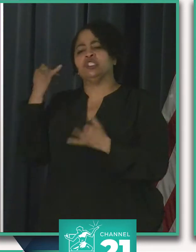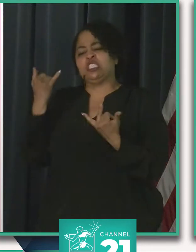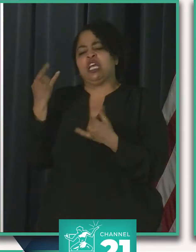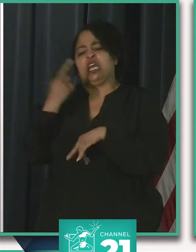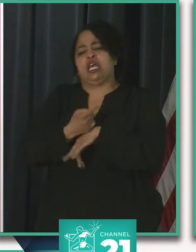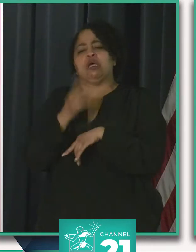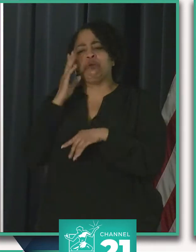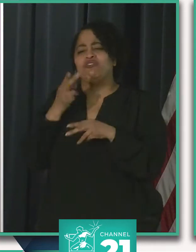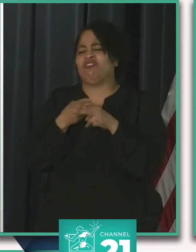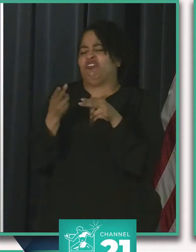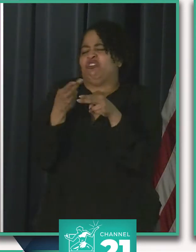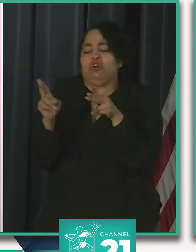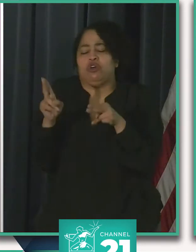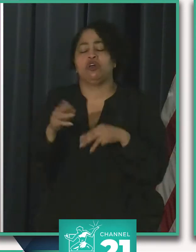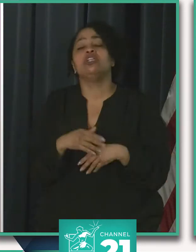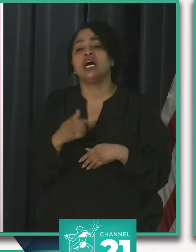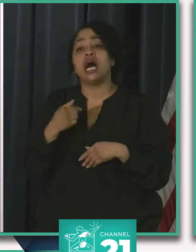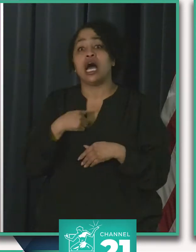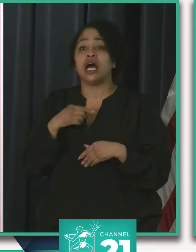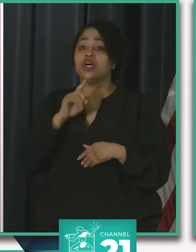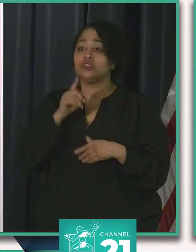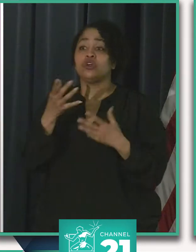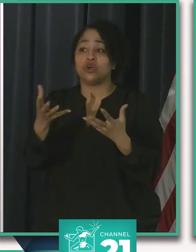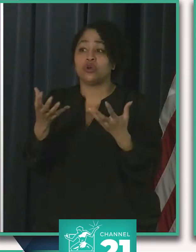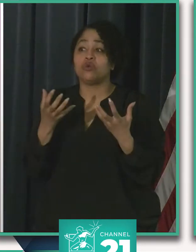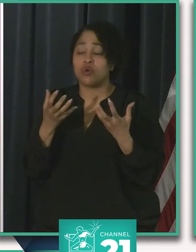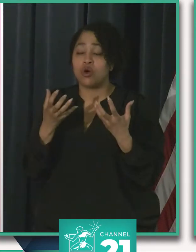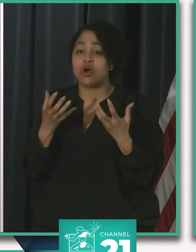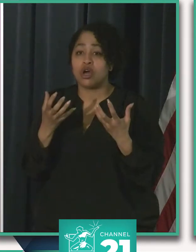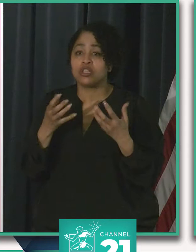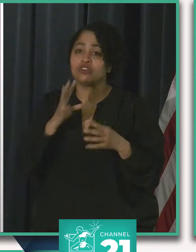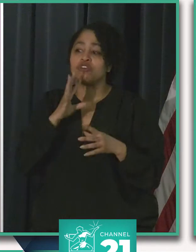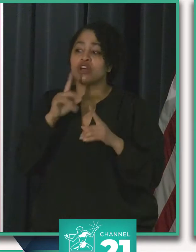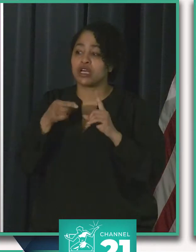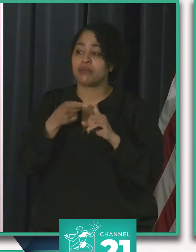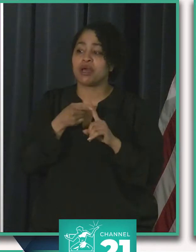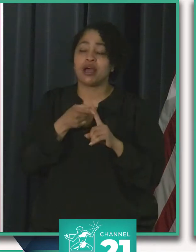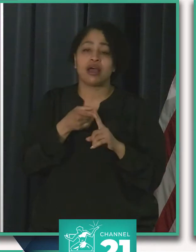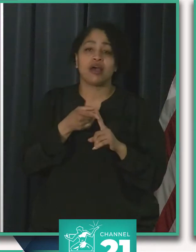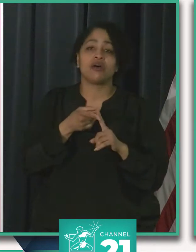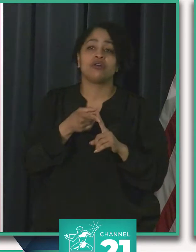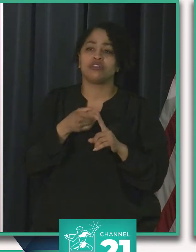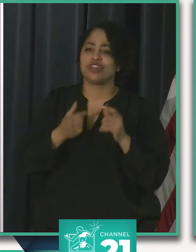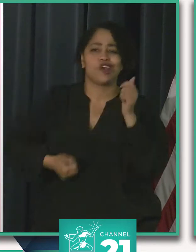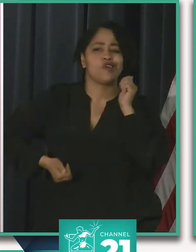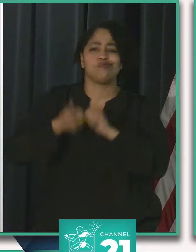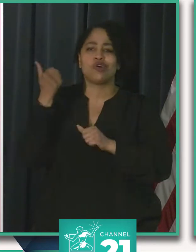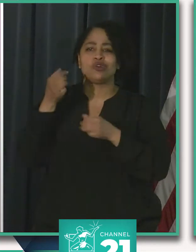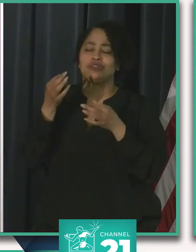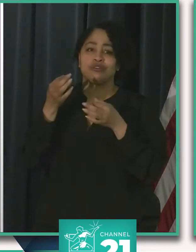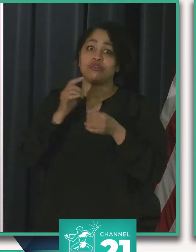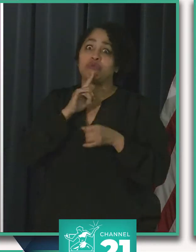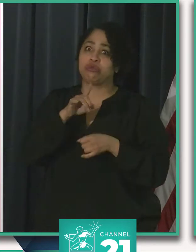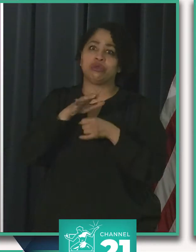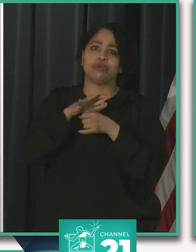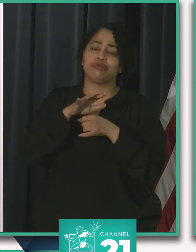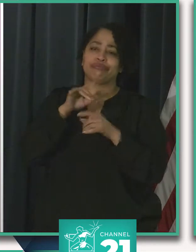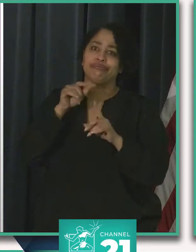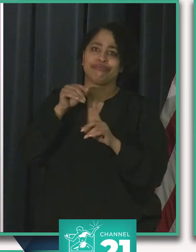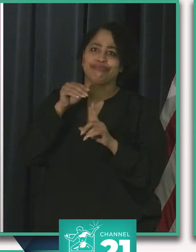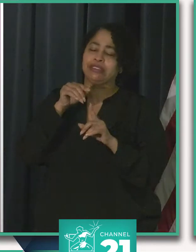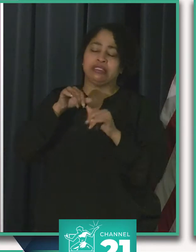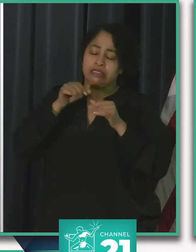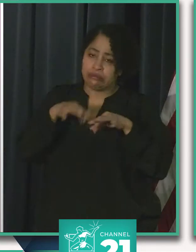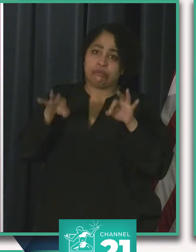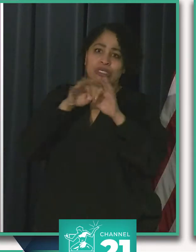short, but I do want to talk about the most pressing issue, and it probably won't